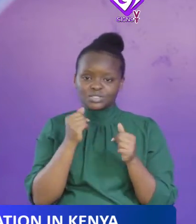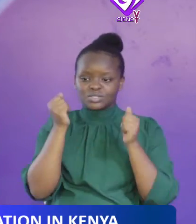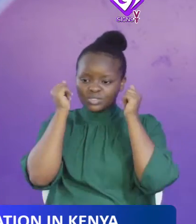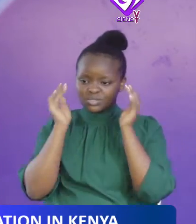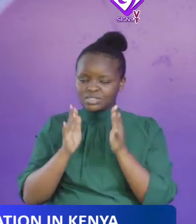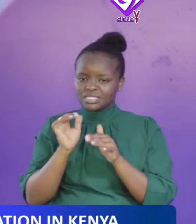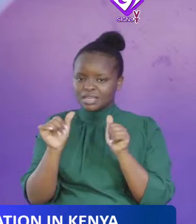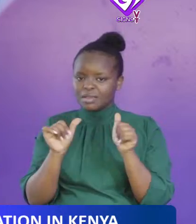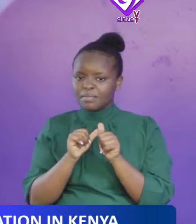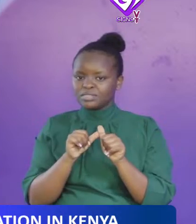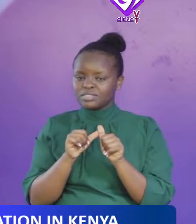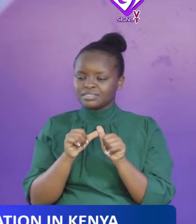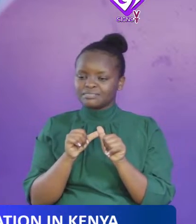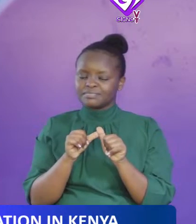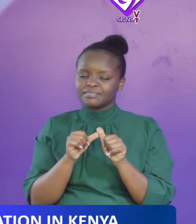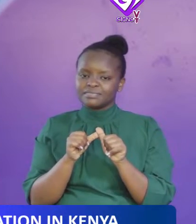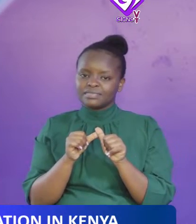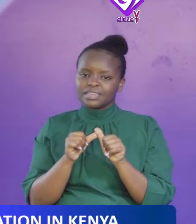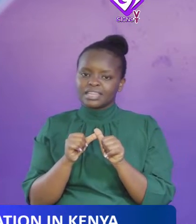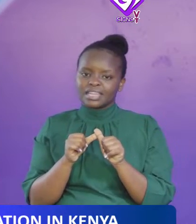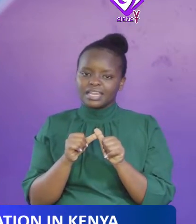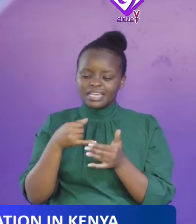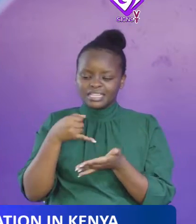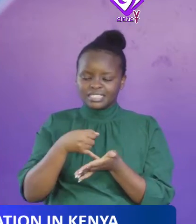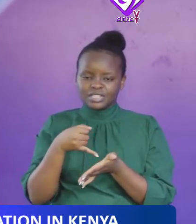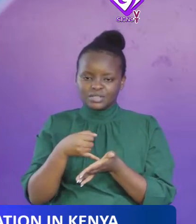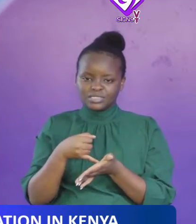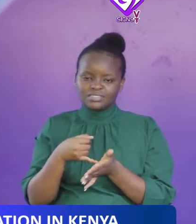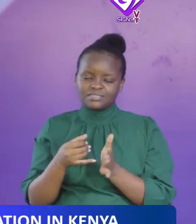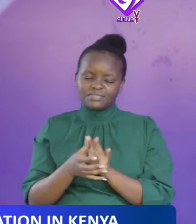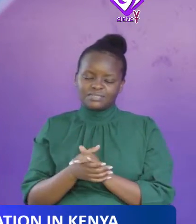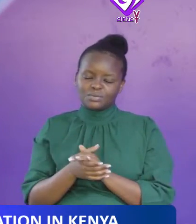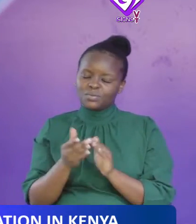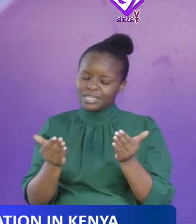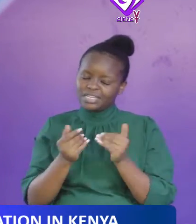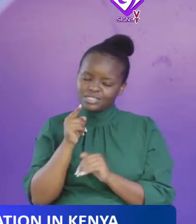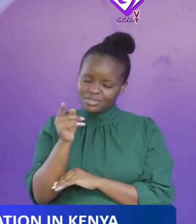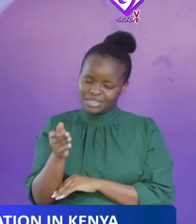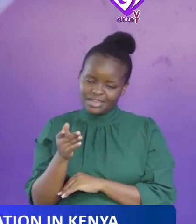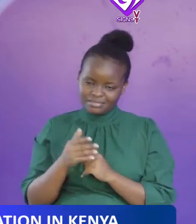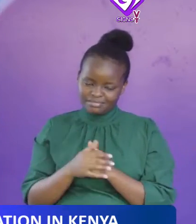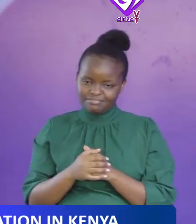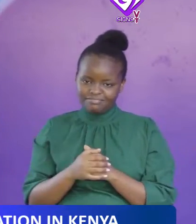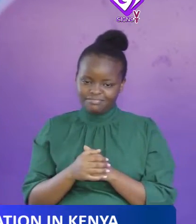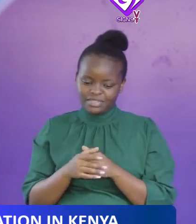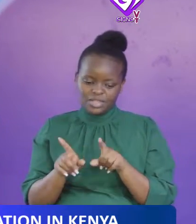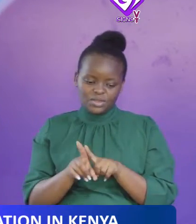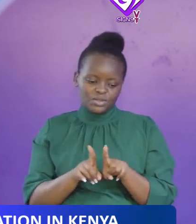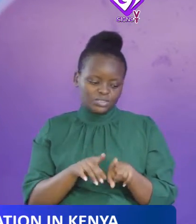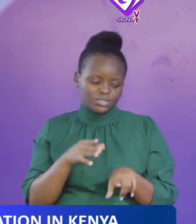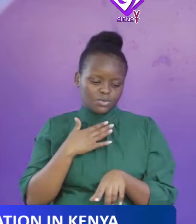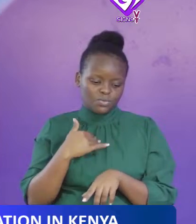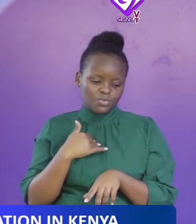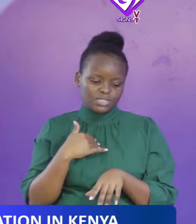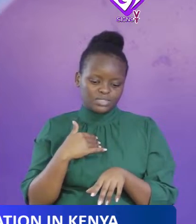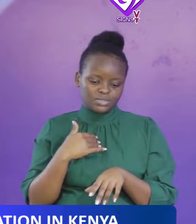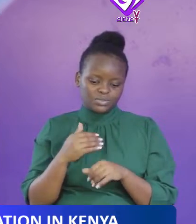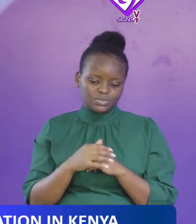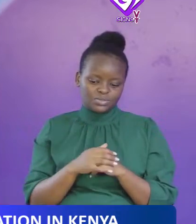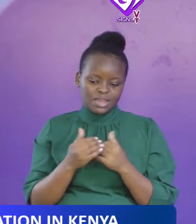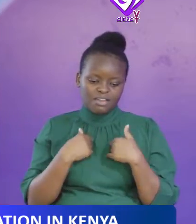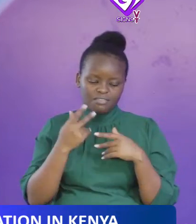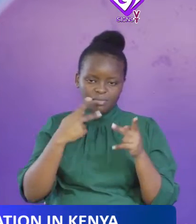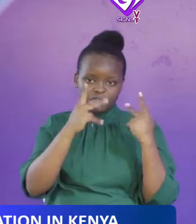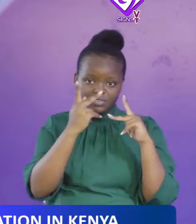inclusive journalism. Exactly. Yeah. We need you there urgently, actually. And if you also want to, pick a professional course